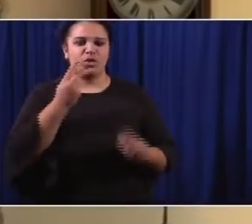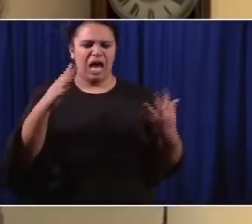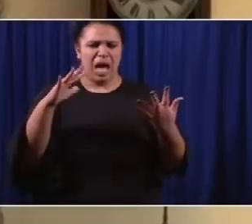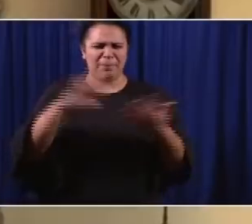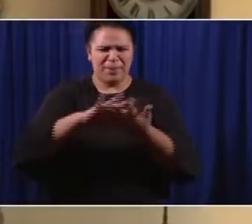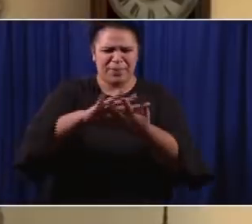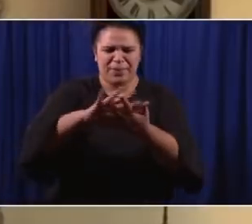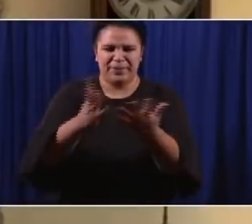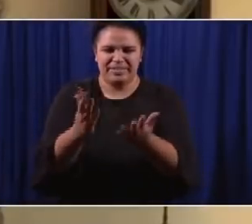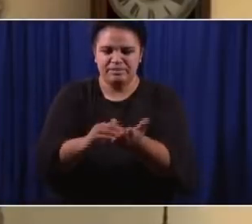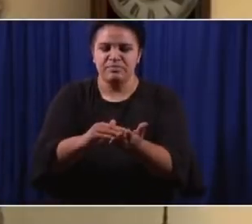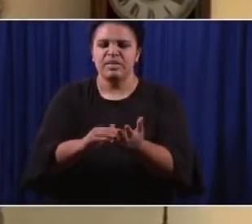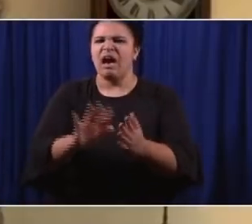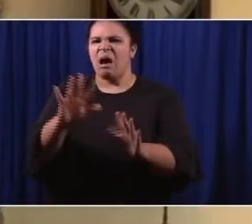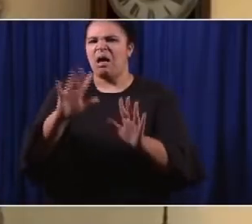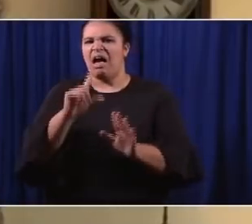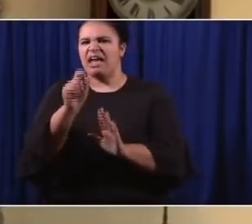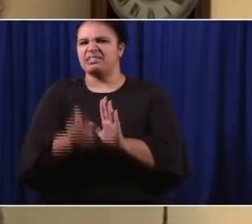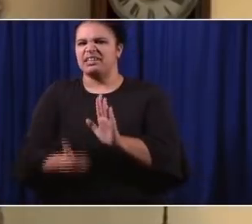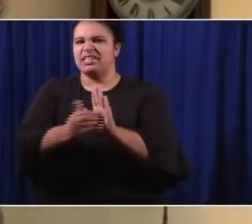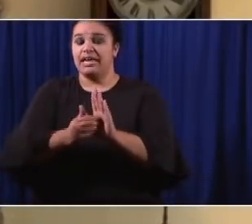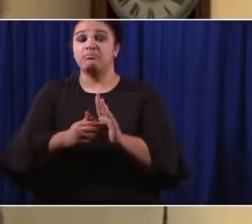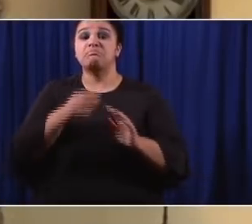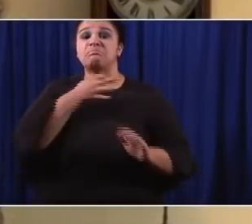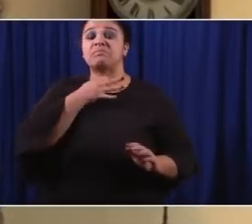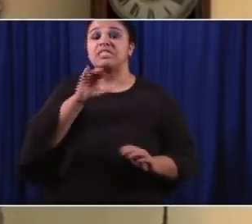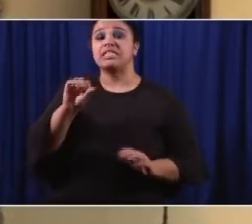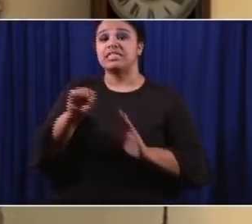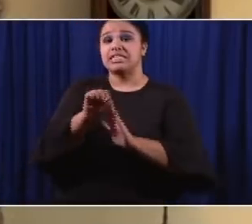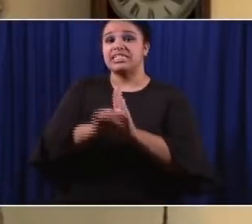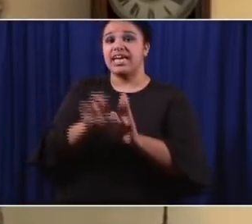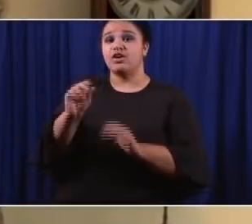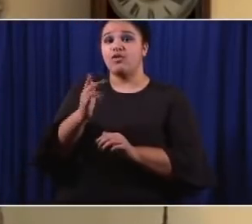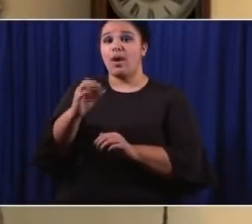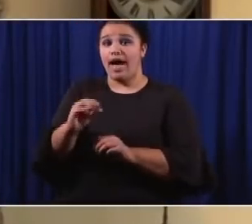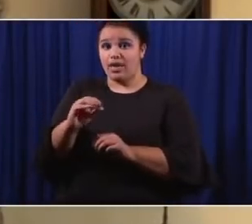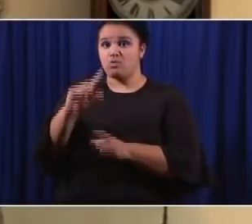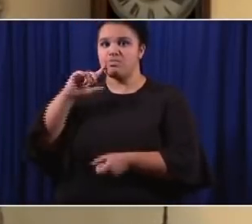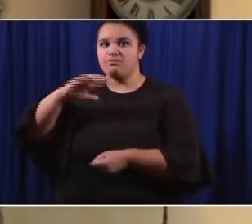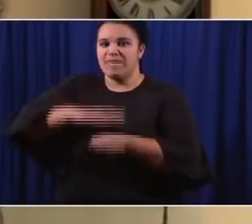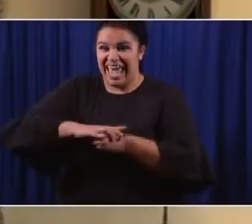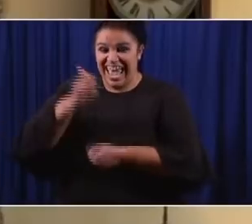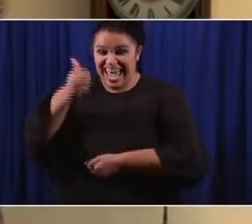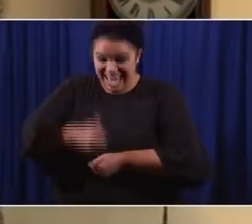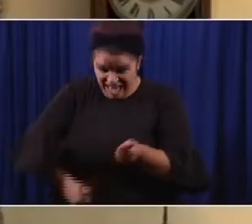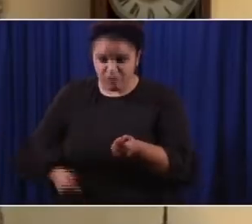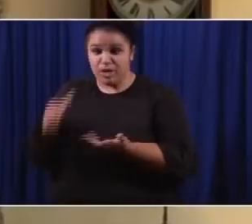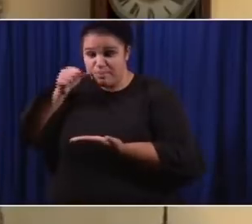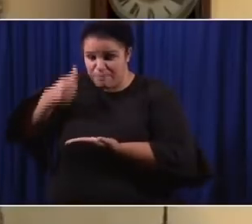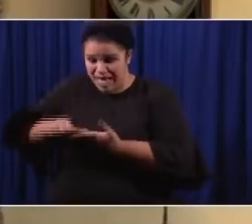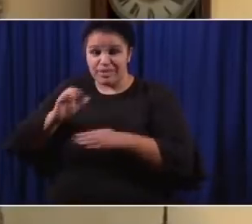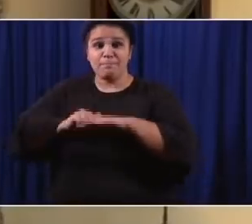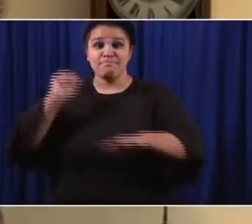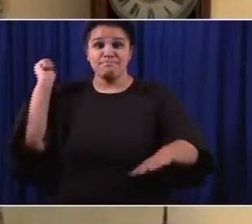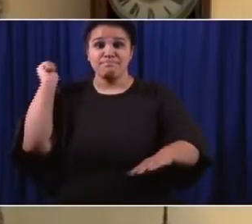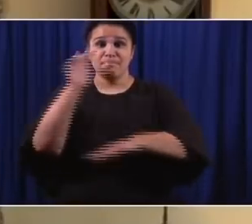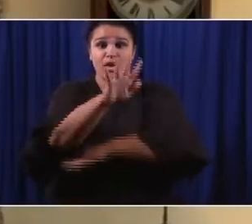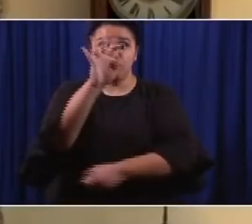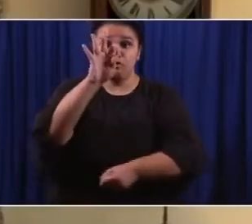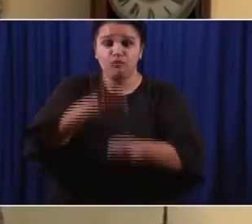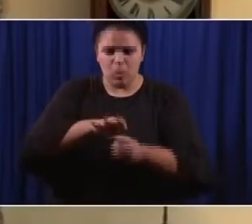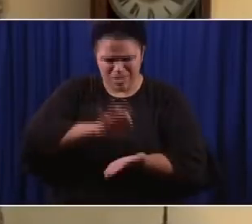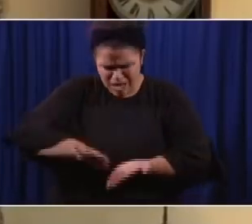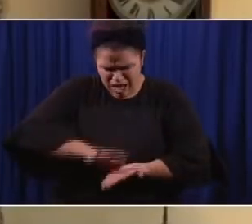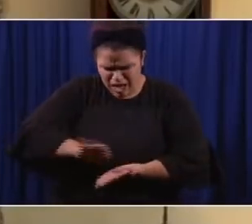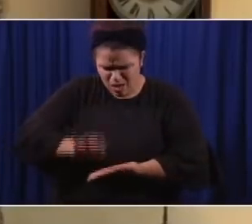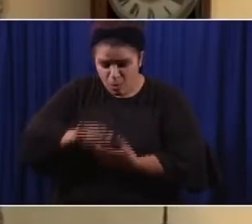again. So is the state of Ohio committed to counting every mail-in ballot? And if by the time all ballots, including mail-in ballots,